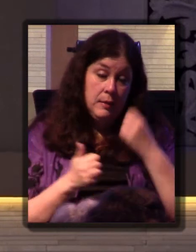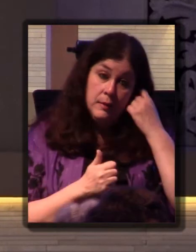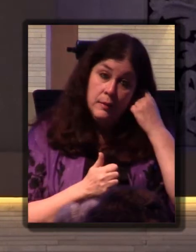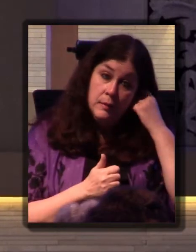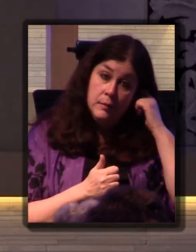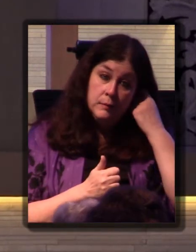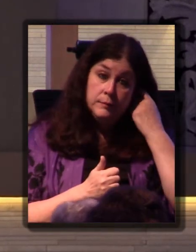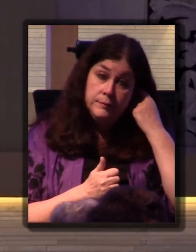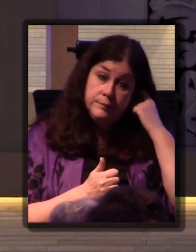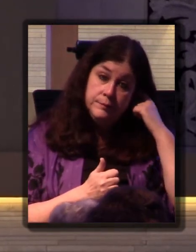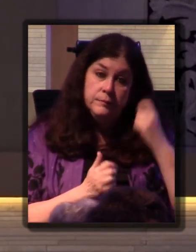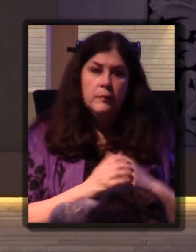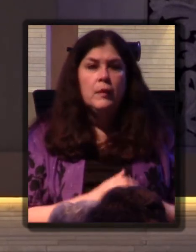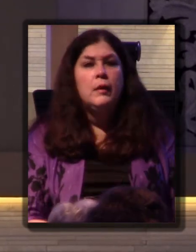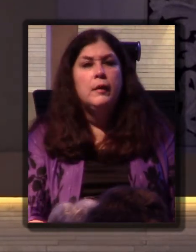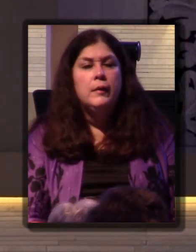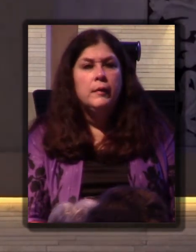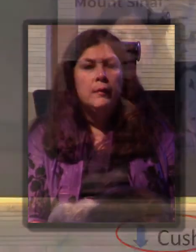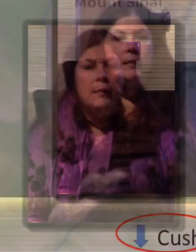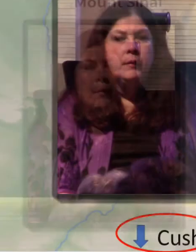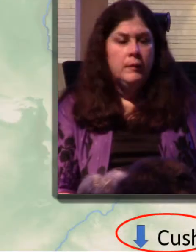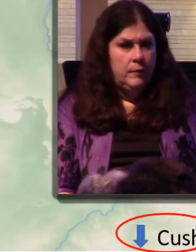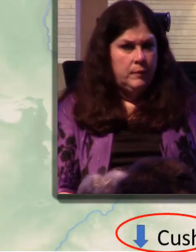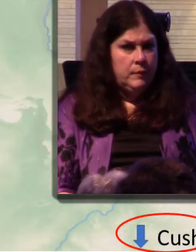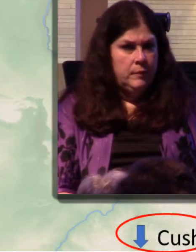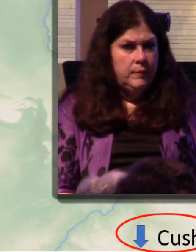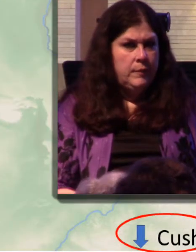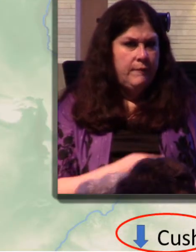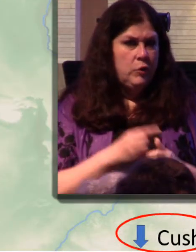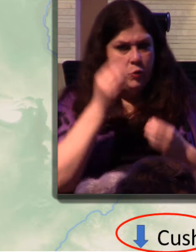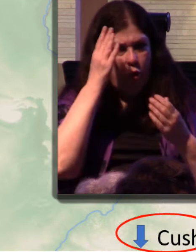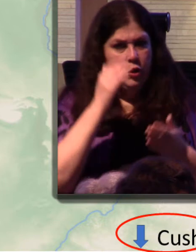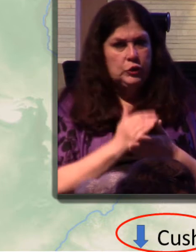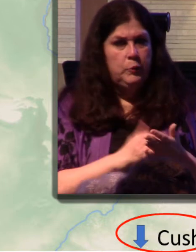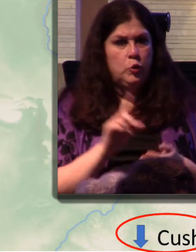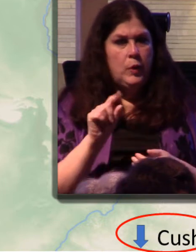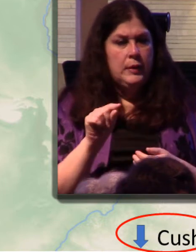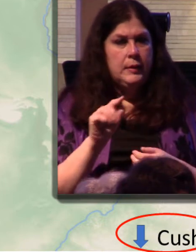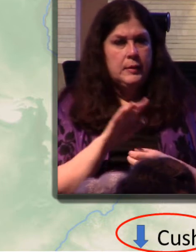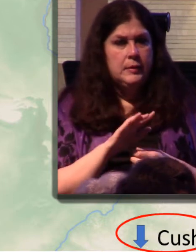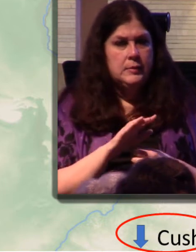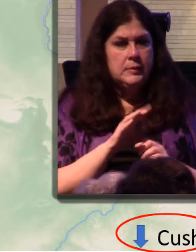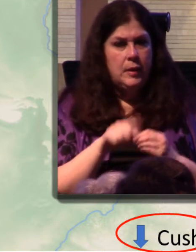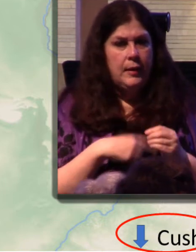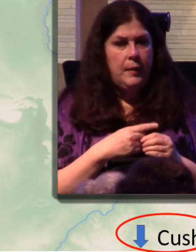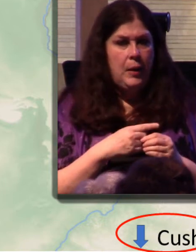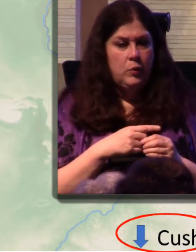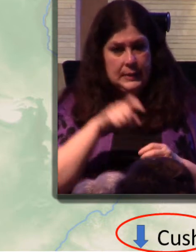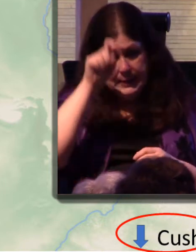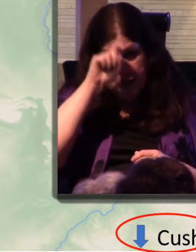I forgot I had slides prepared for this. And so here is the first oracle. Chapter 20 is in regard